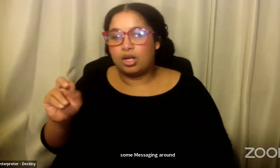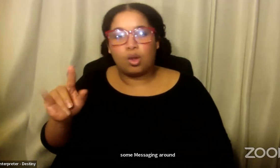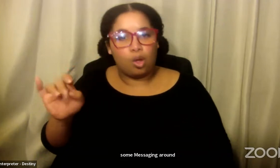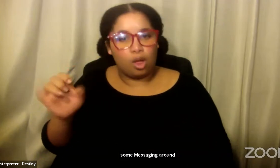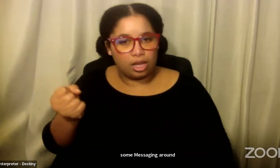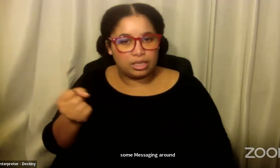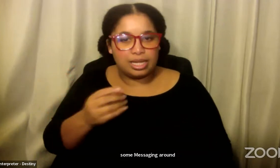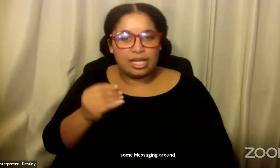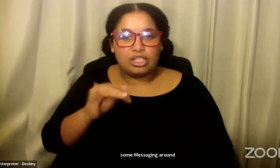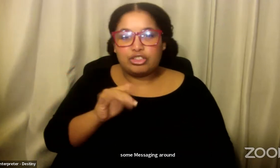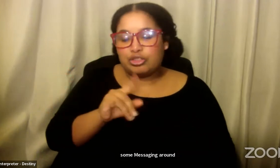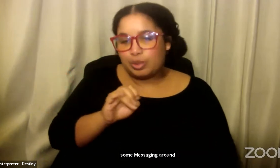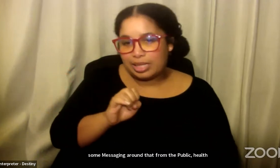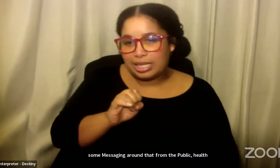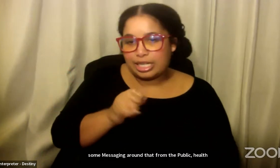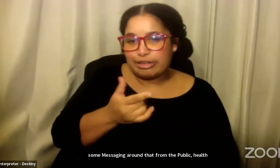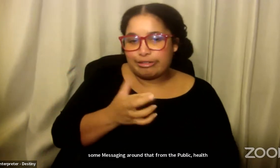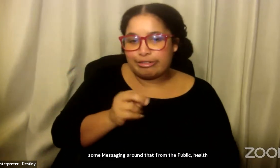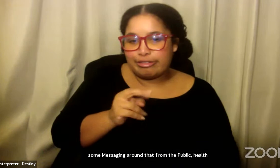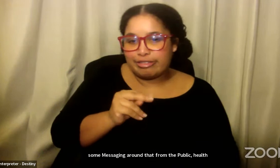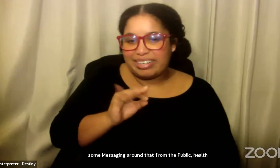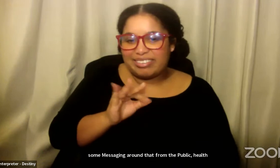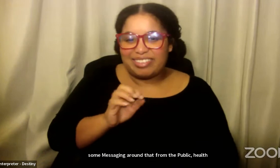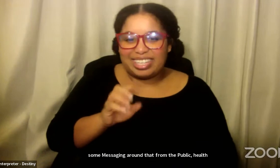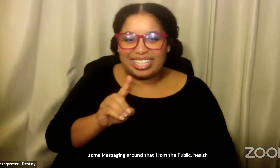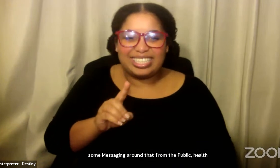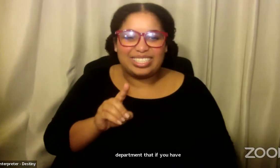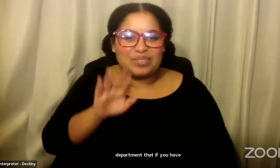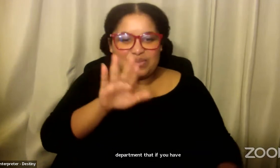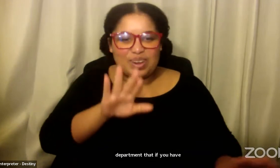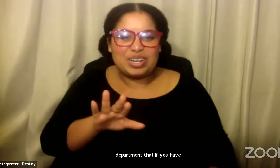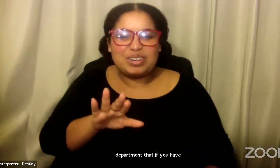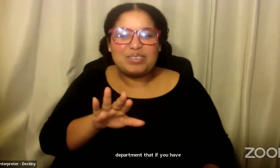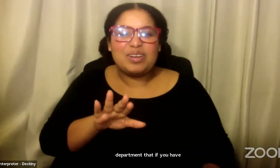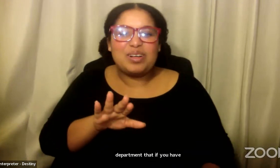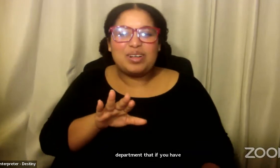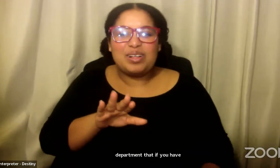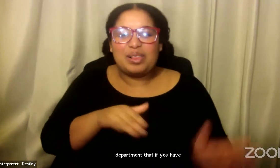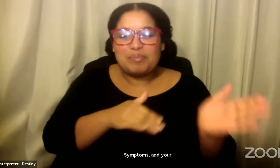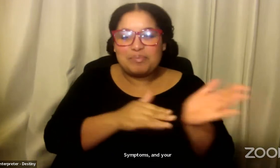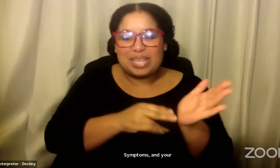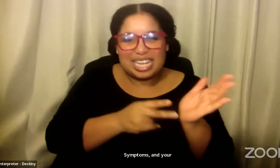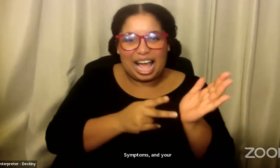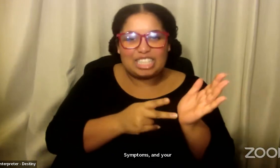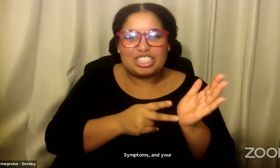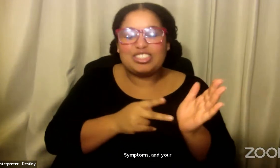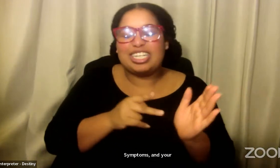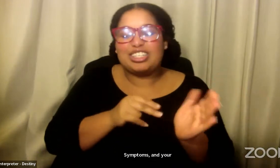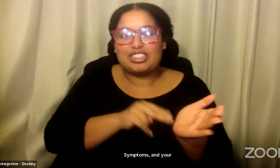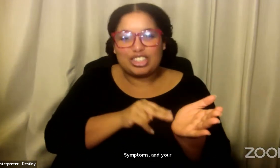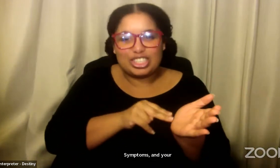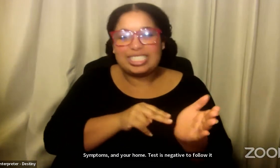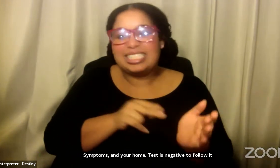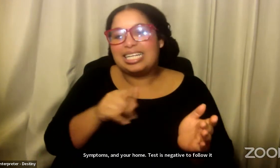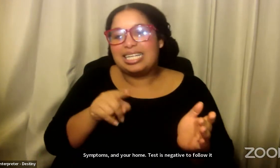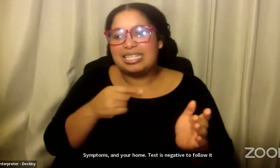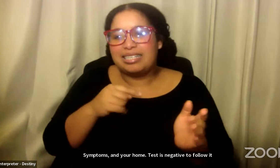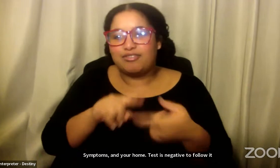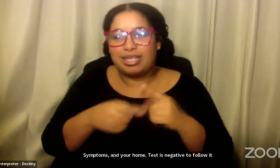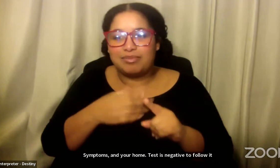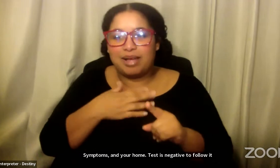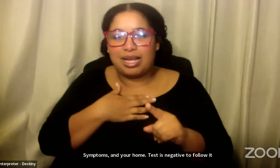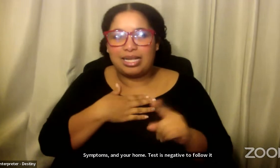Julie Greenfield, you know, who are really wonderful pediatric nurses and friends of mine, and I said, this